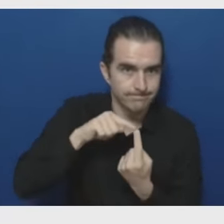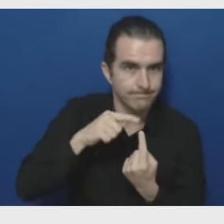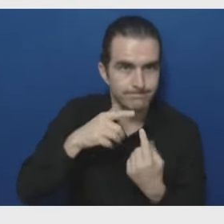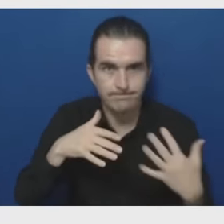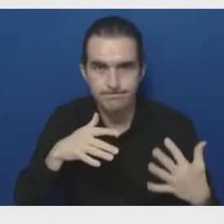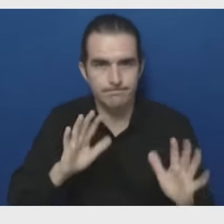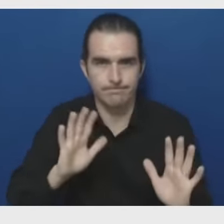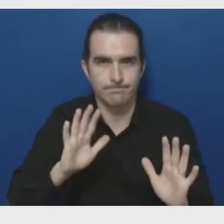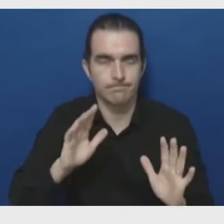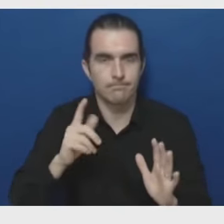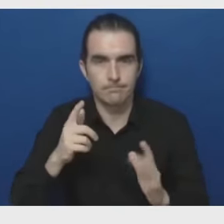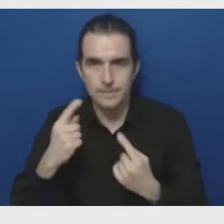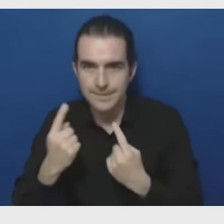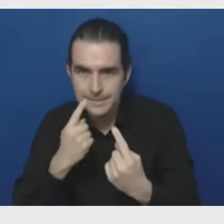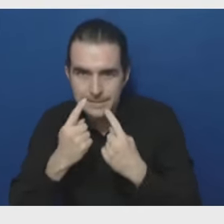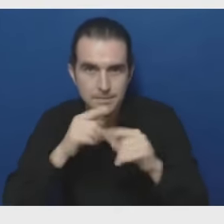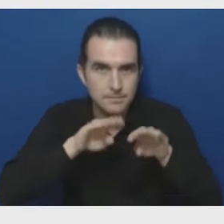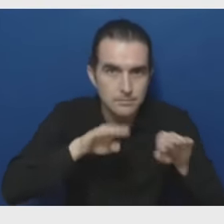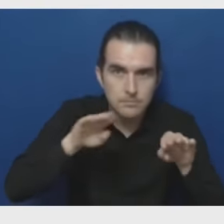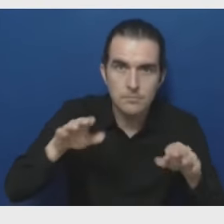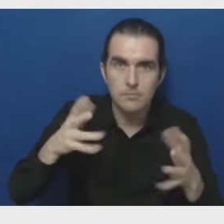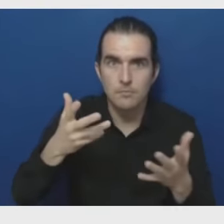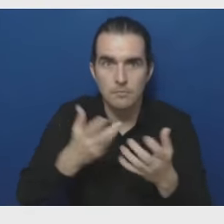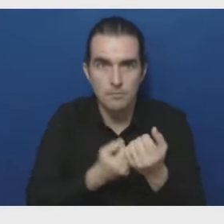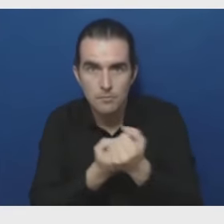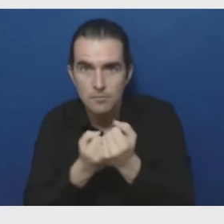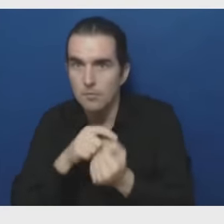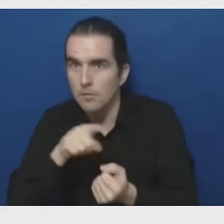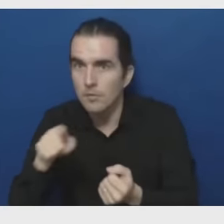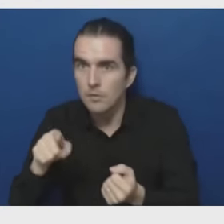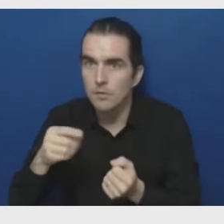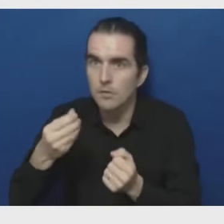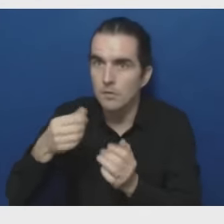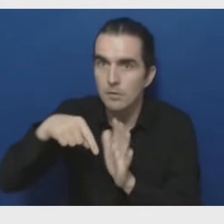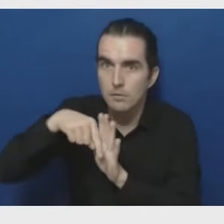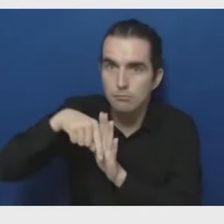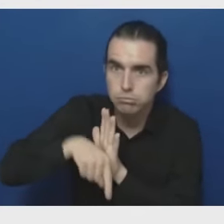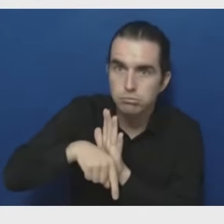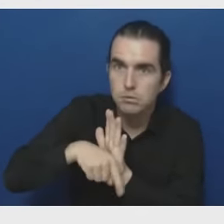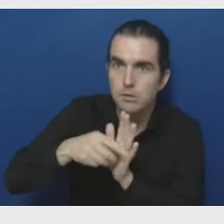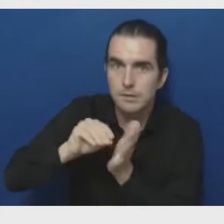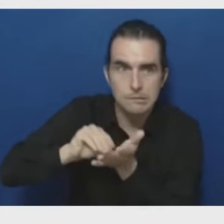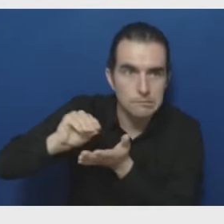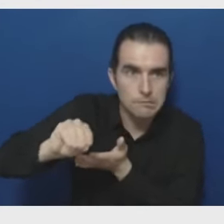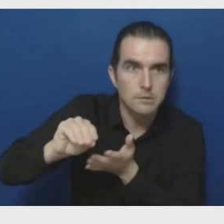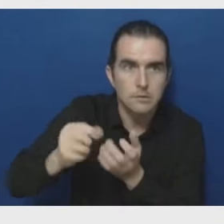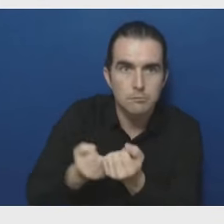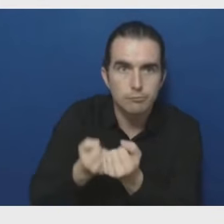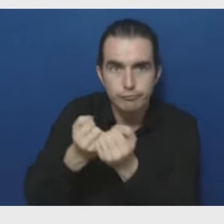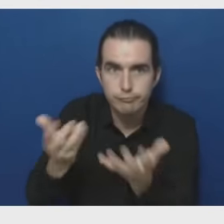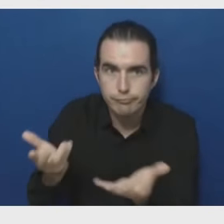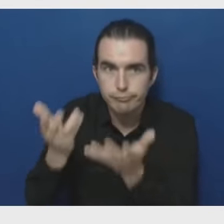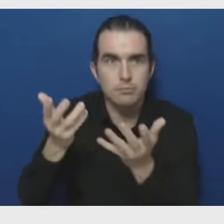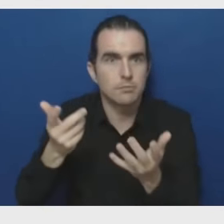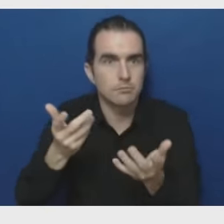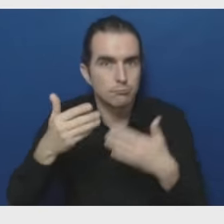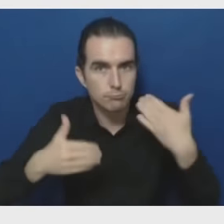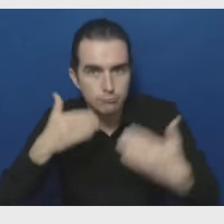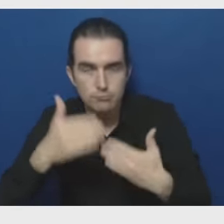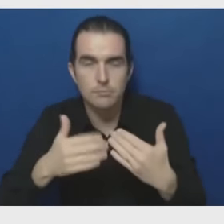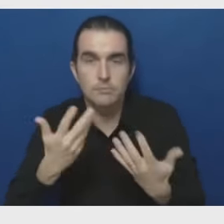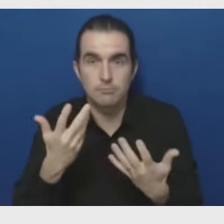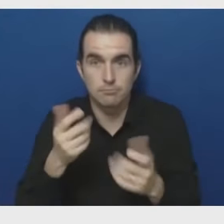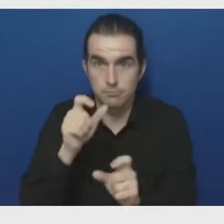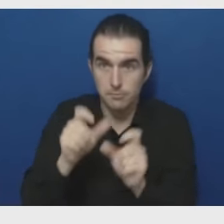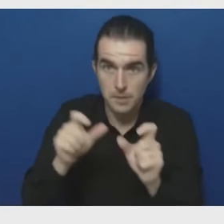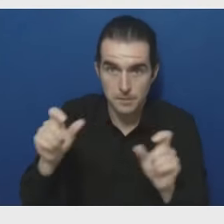credit rating agencies have put you down, and so it's even more difficult to get it, or that in developing countries, you are accessing